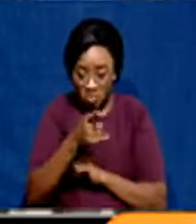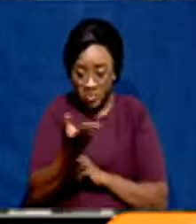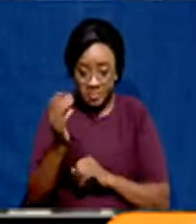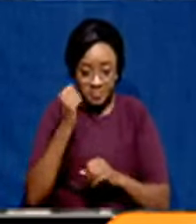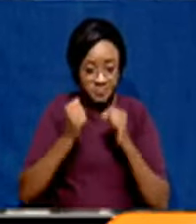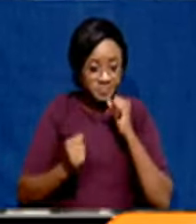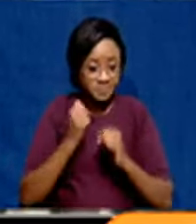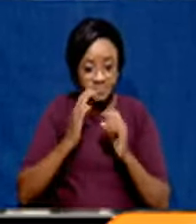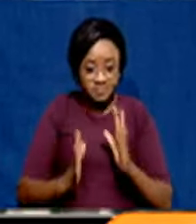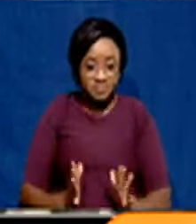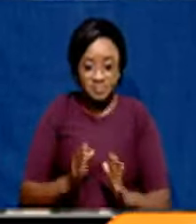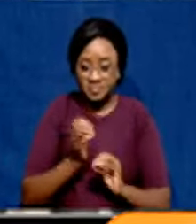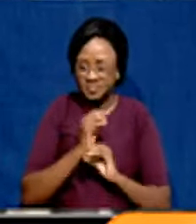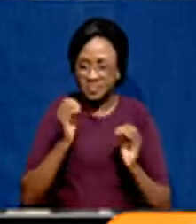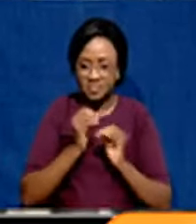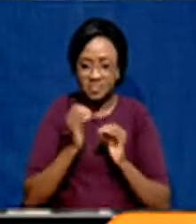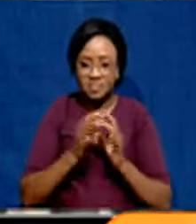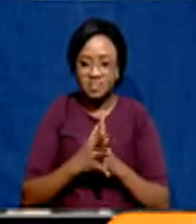Mike.